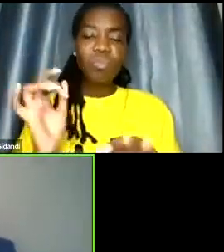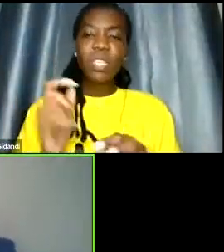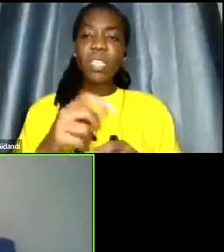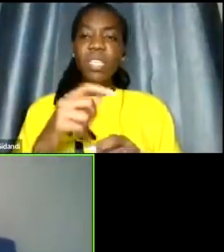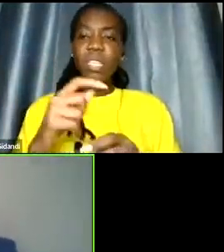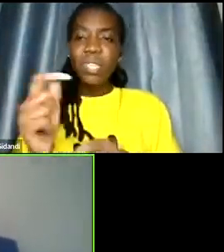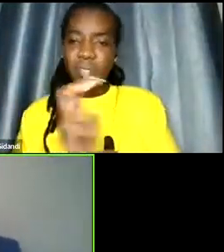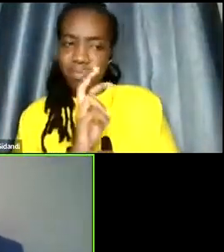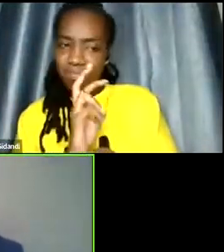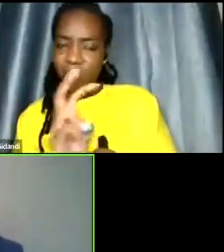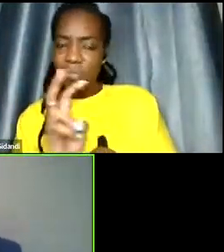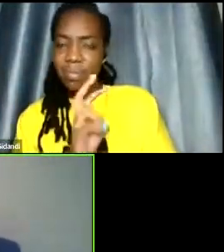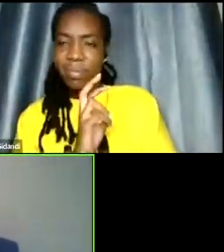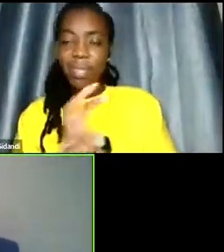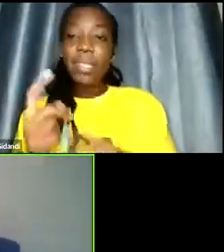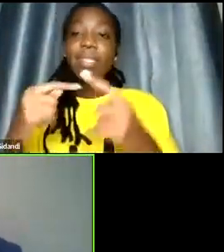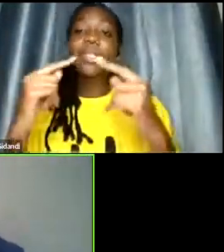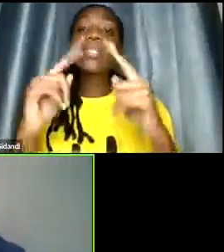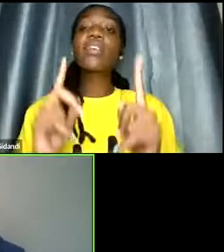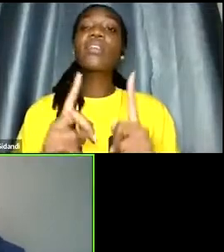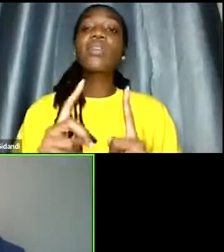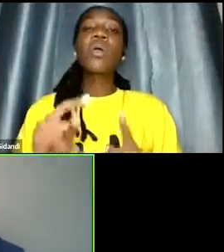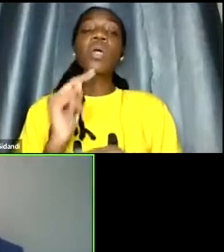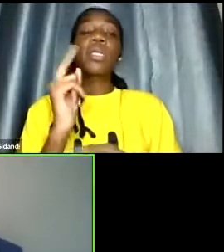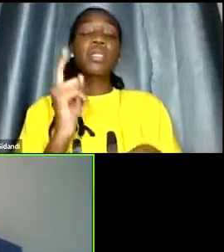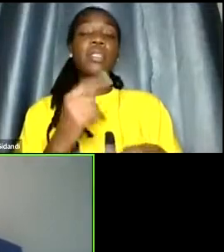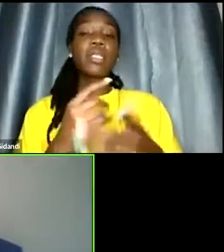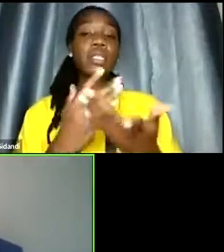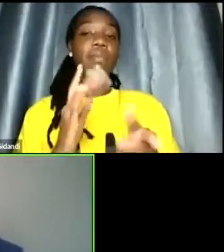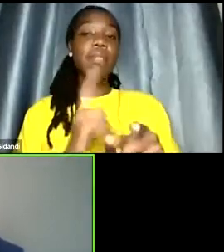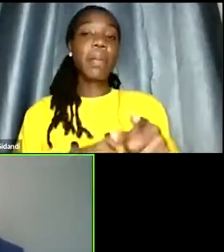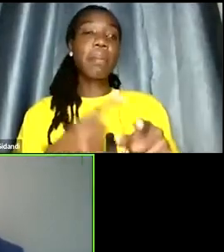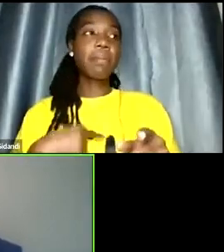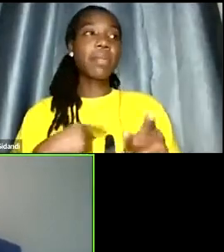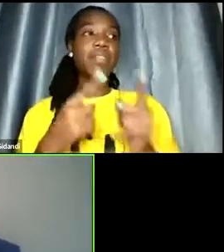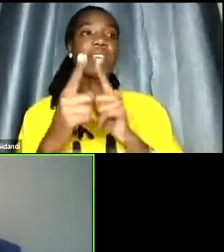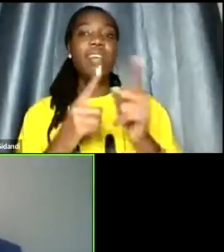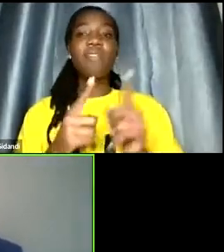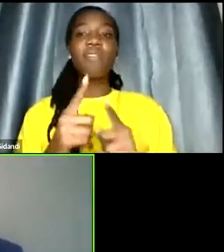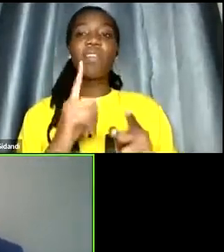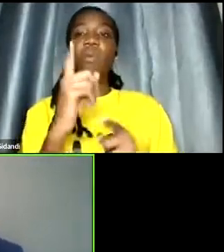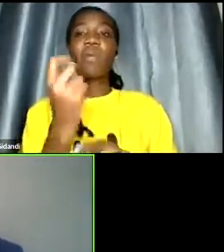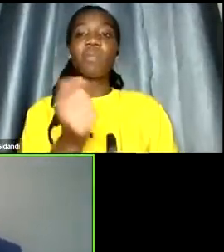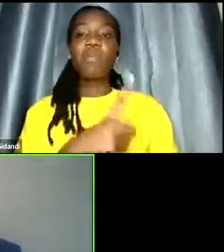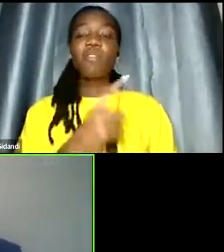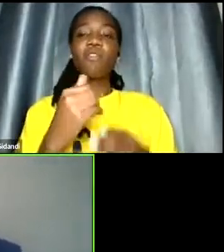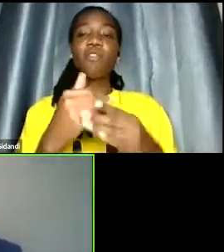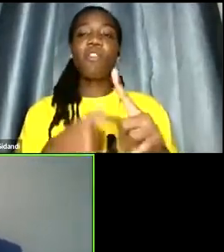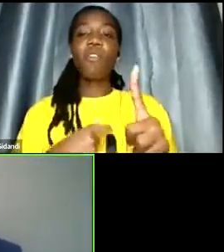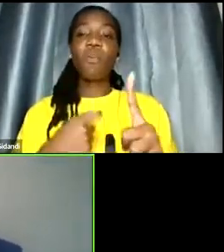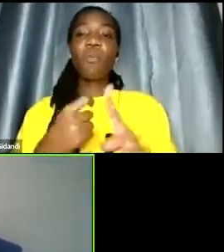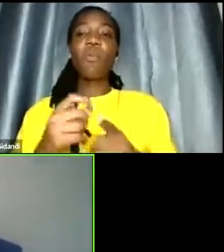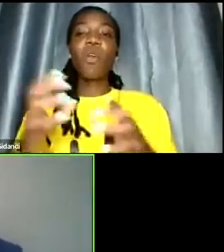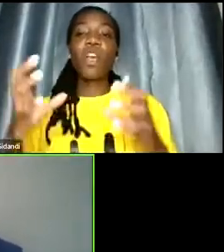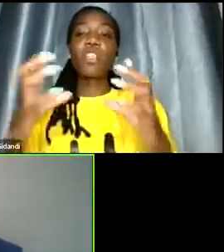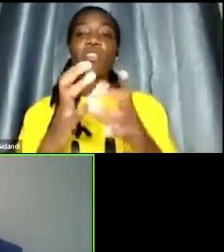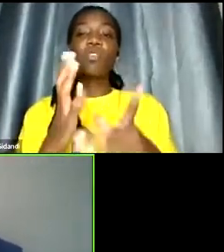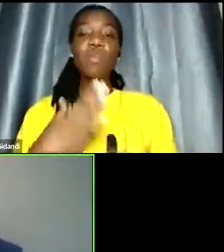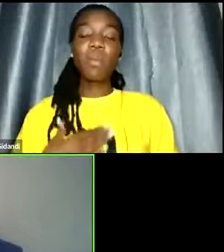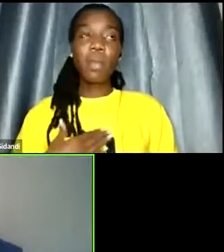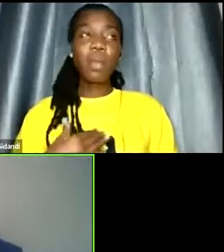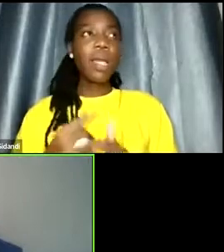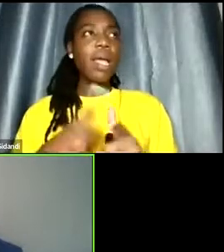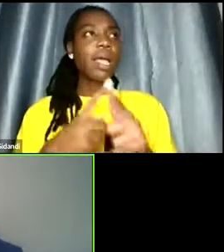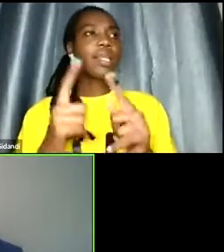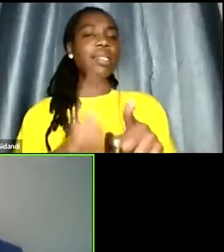succession readiness. You're testing. One time I traveled for about a month away from my organization. And when I returned, my staff told